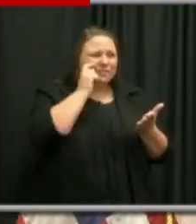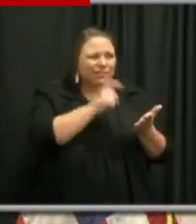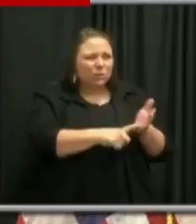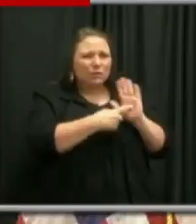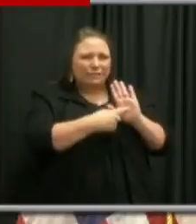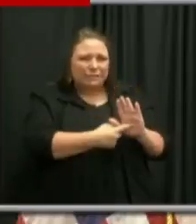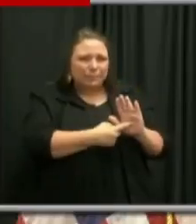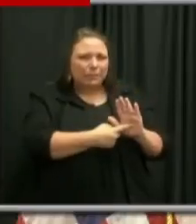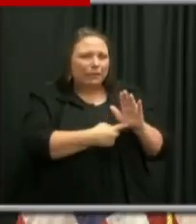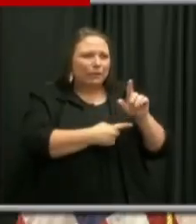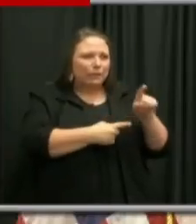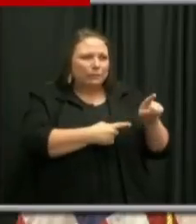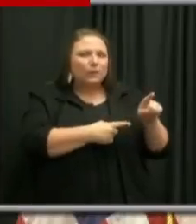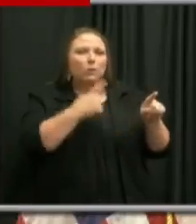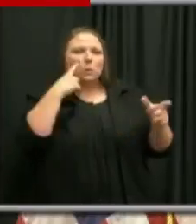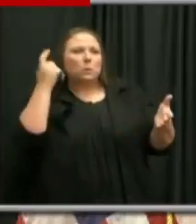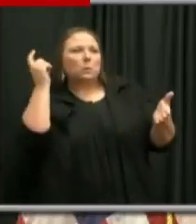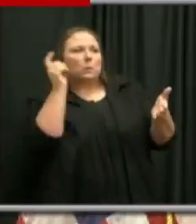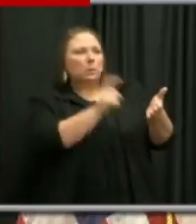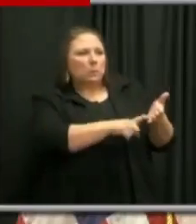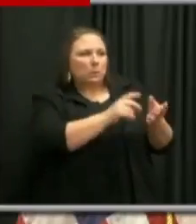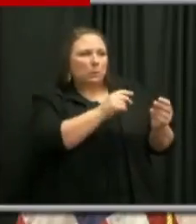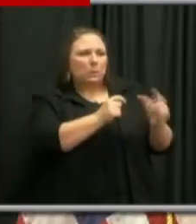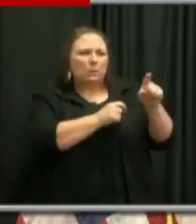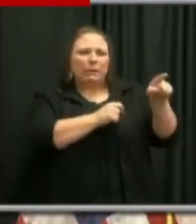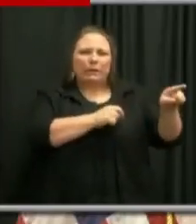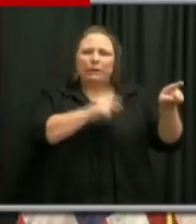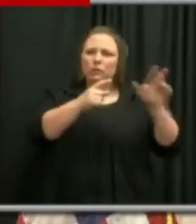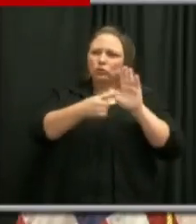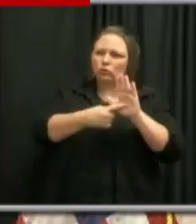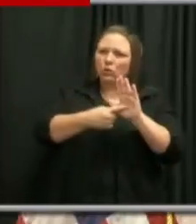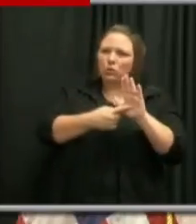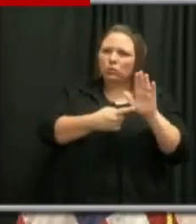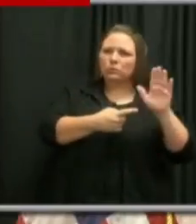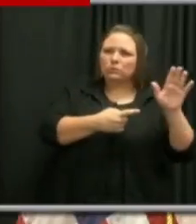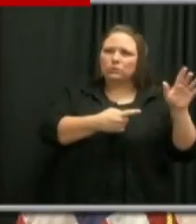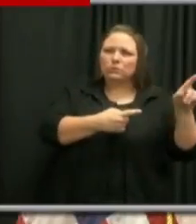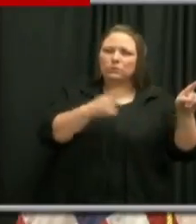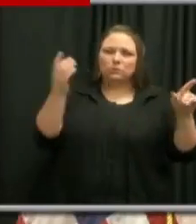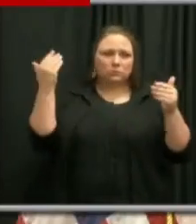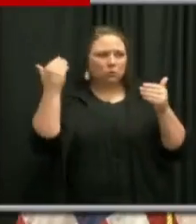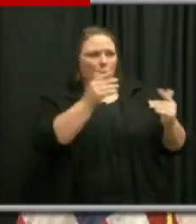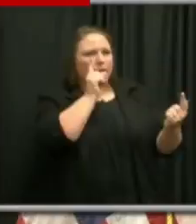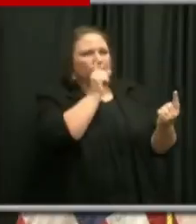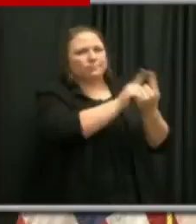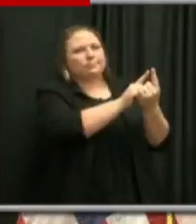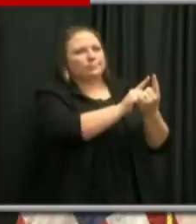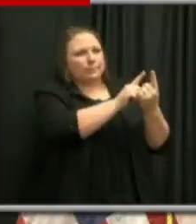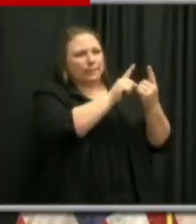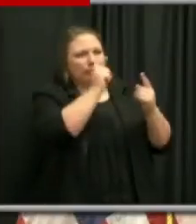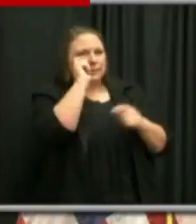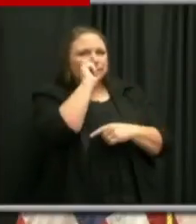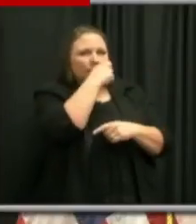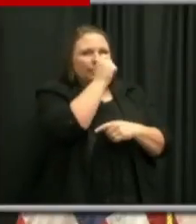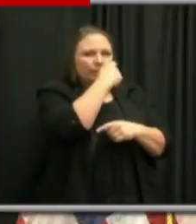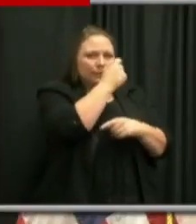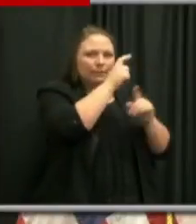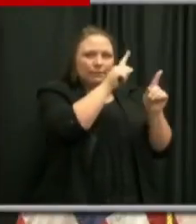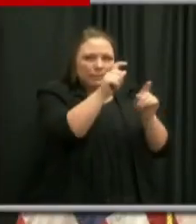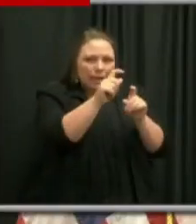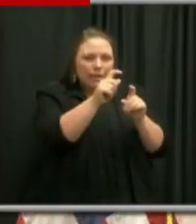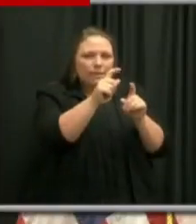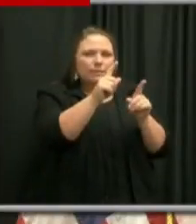at that point, the moment that somebody recognized, hey, this person is showing symptoms, they were tested, and we advanced the protocol. So it wasn't